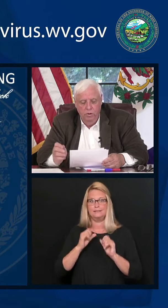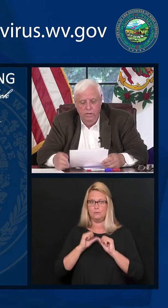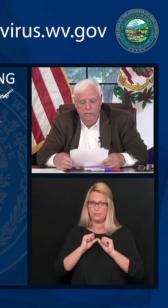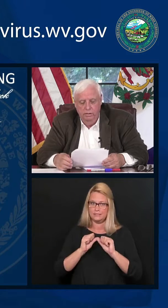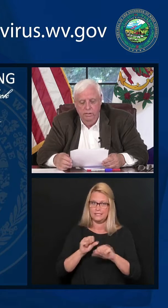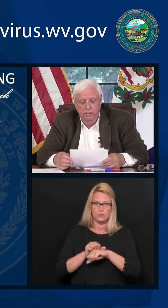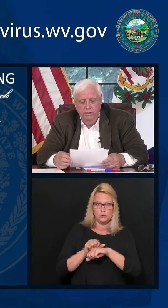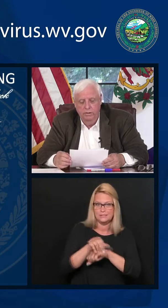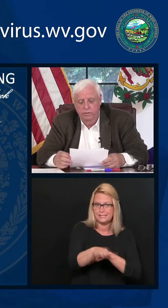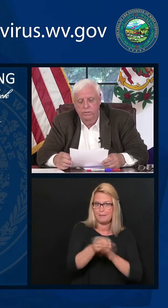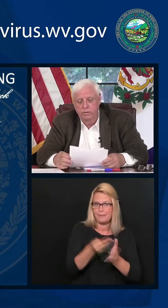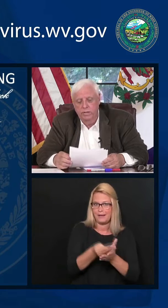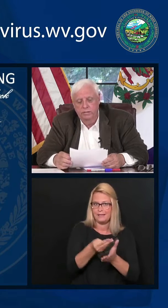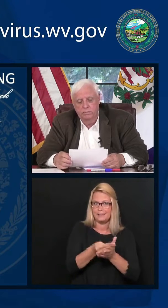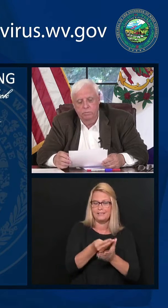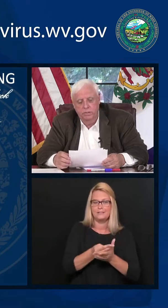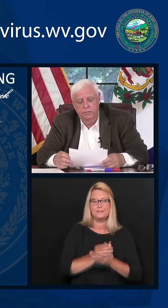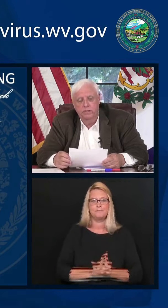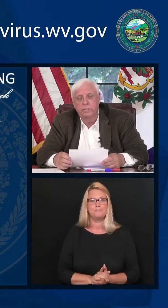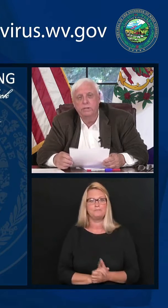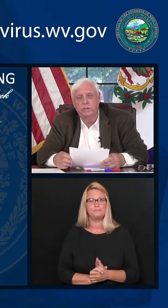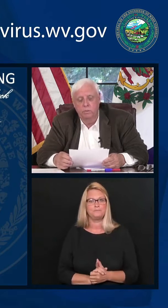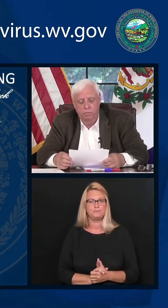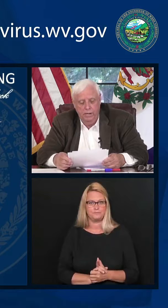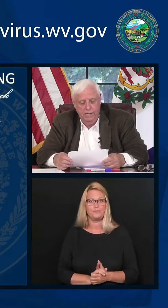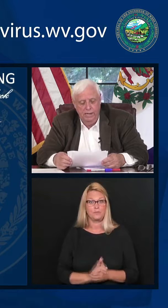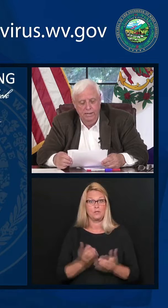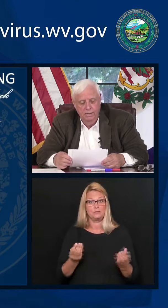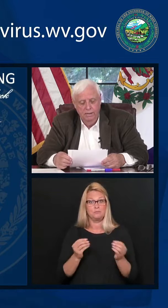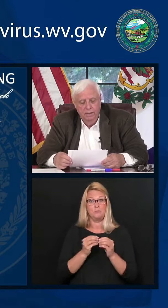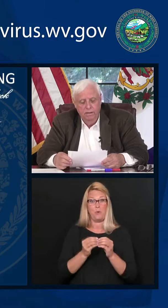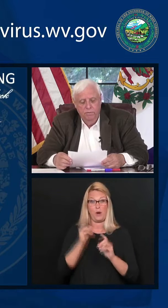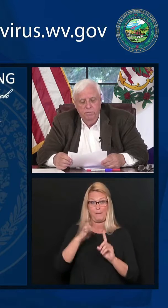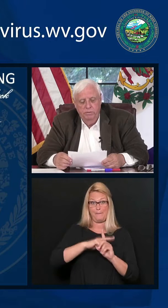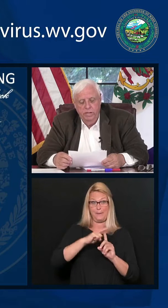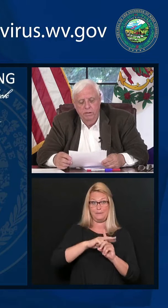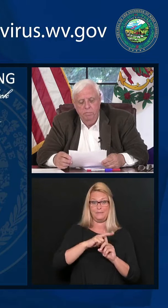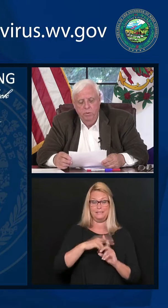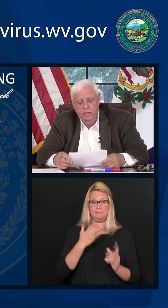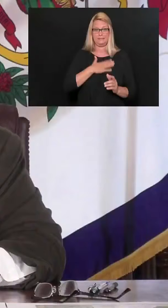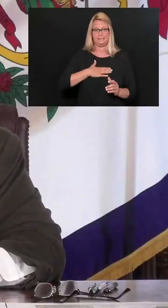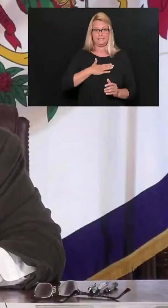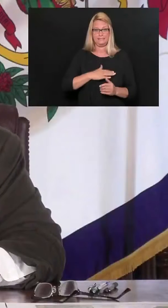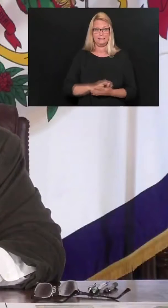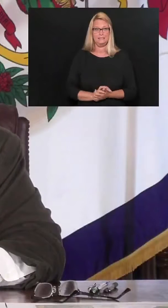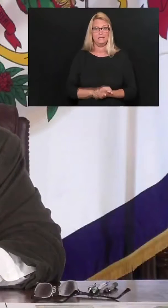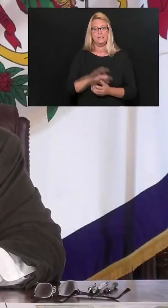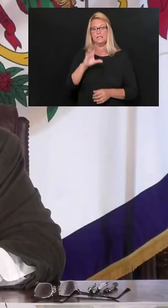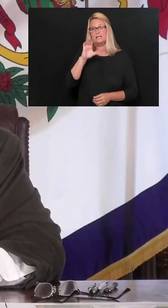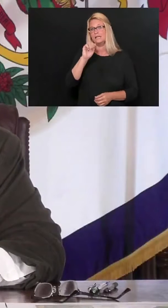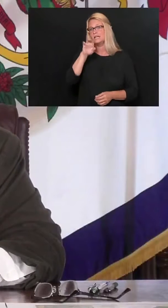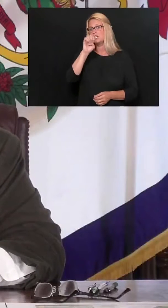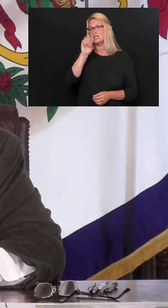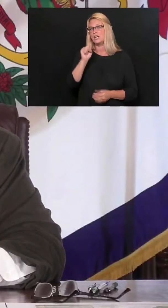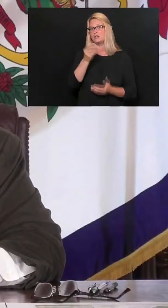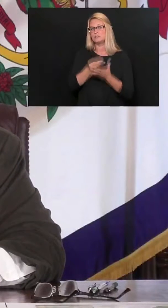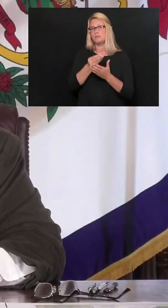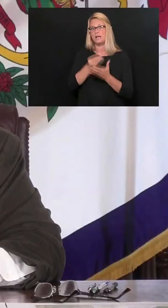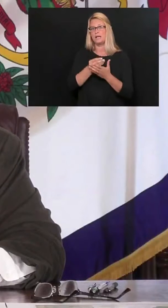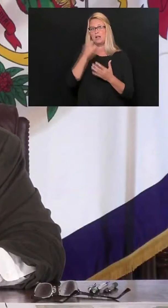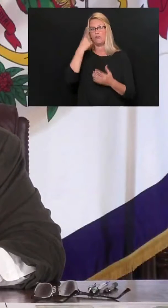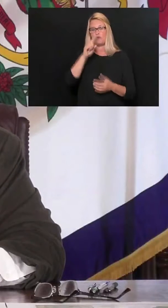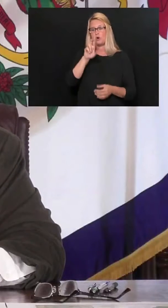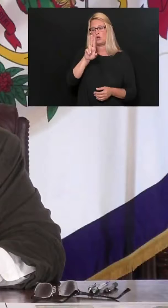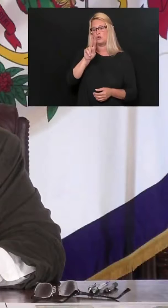We want to continue to do that. So please continue to apply. From the standpoint of CARES money, it's gone out for our public